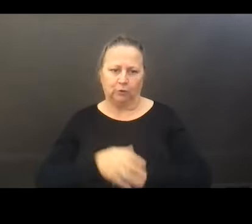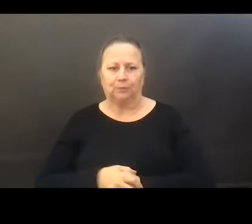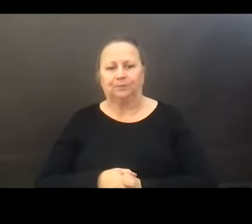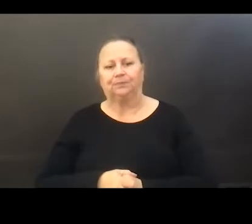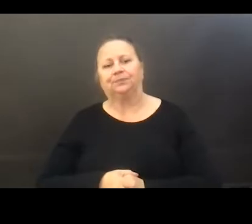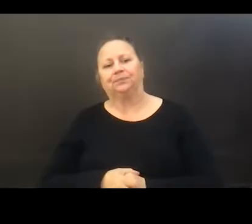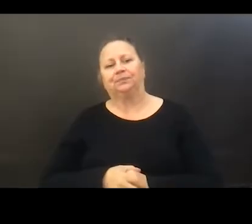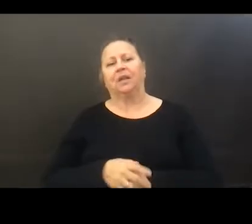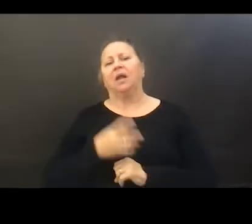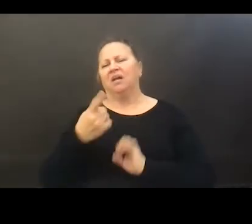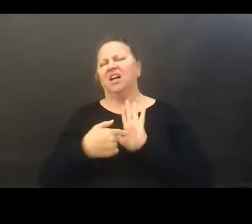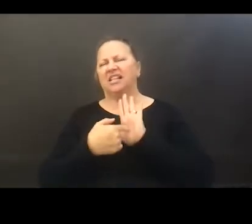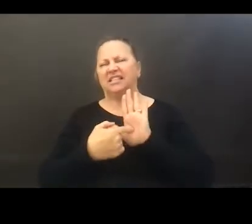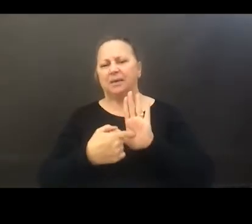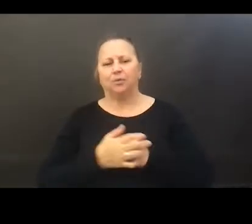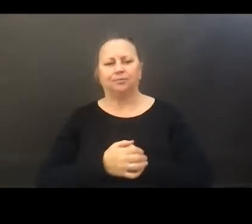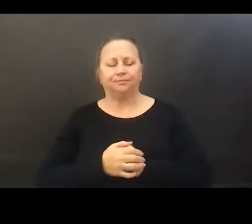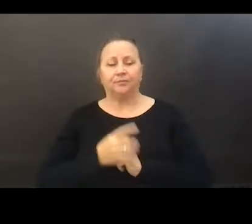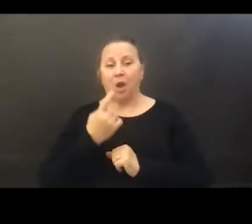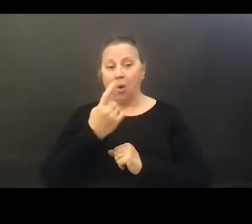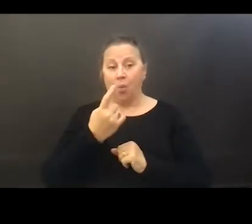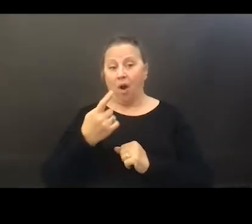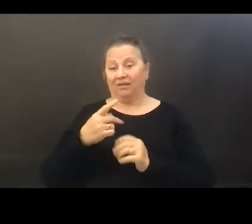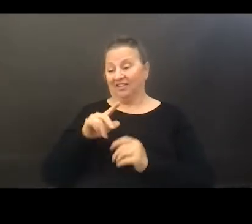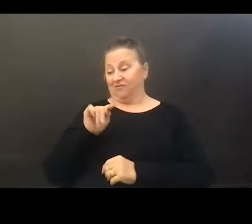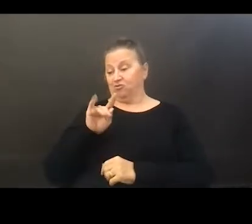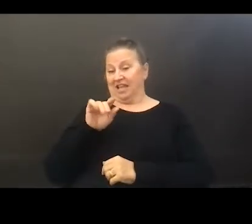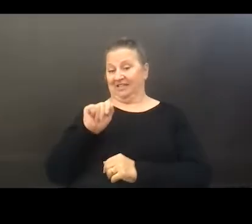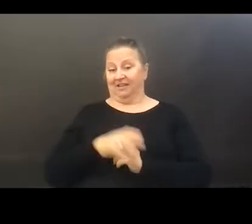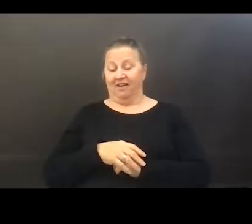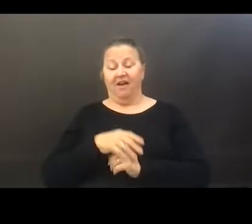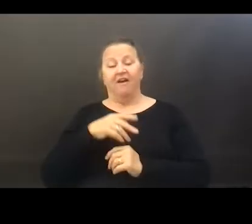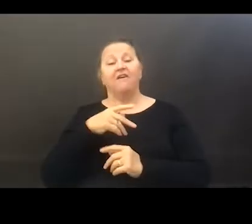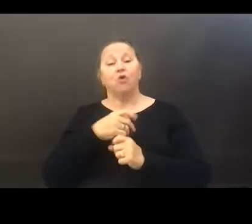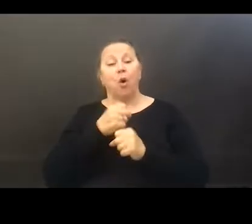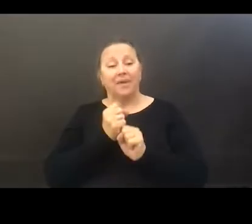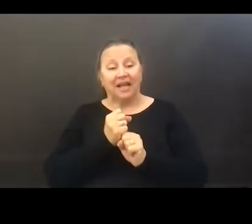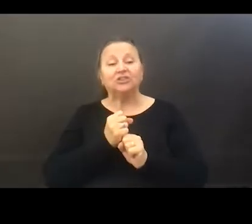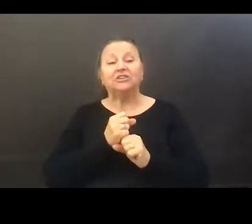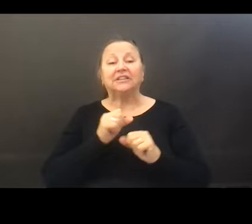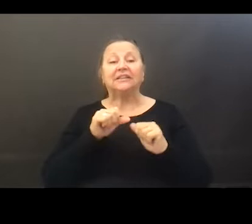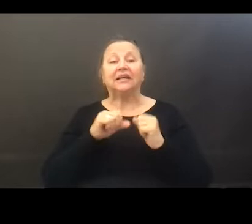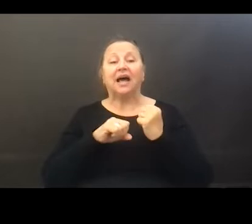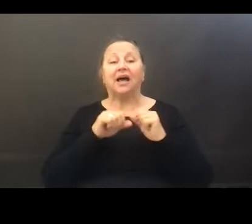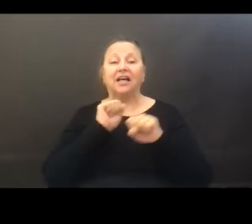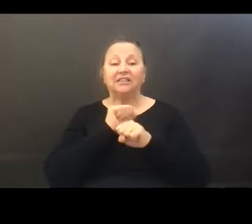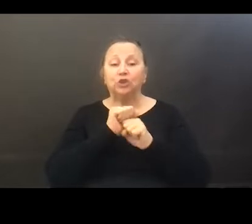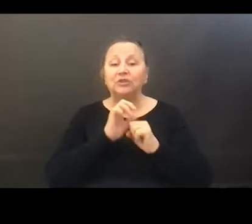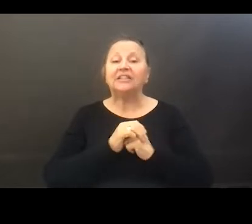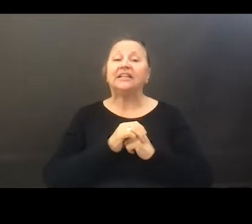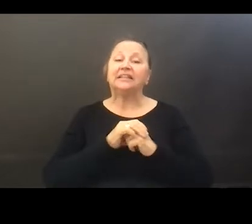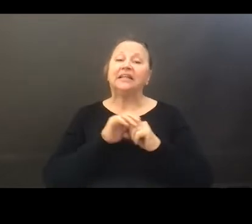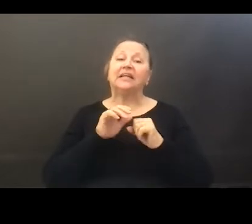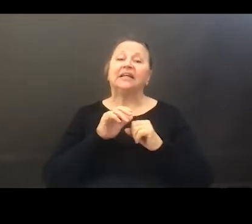So here's a sample, and it's one for Tesla, for a production associate qualifications. The